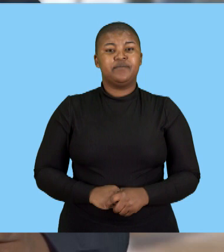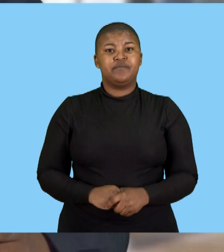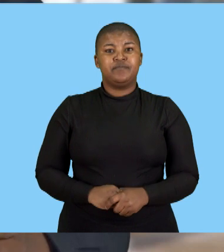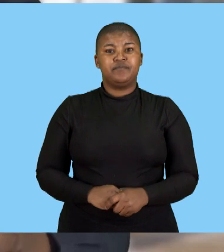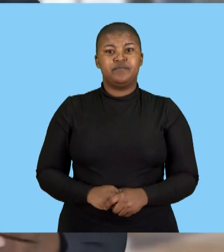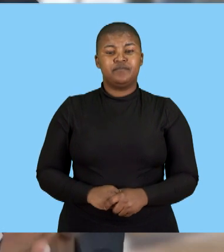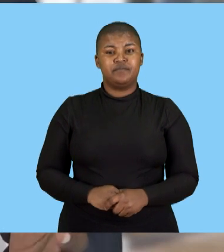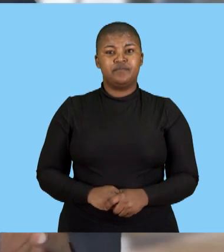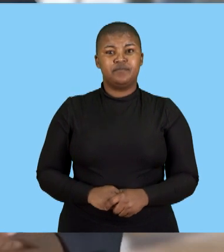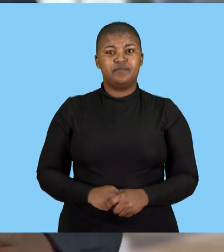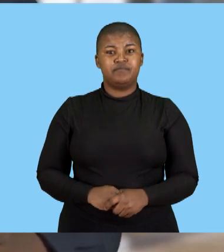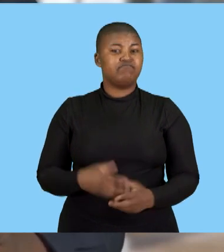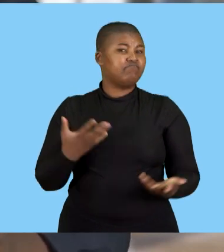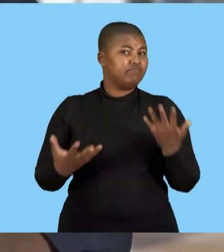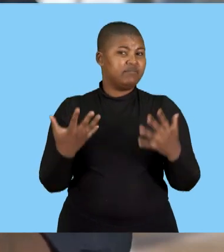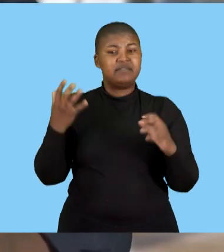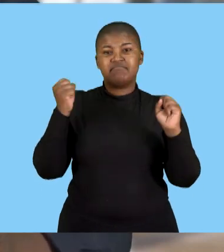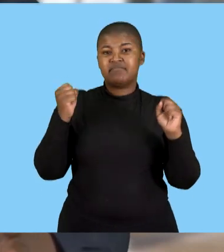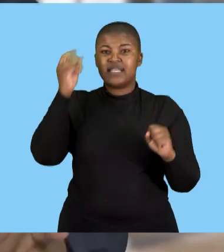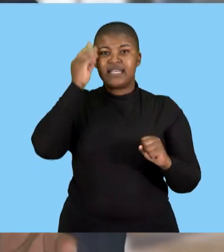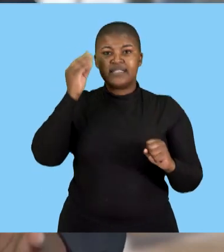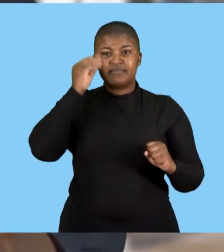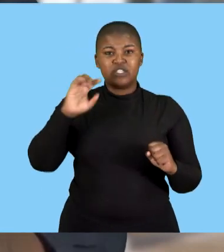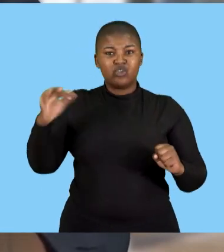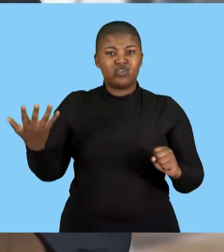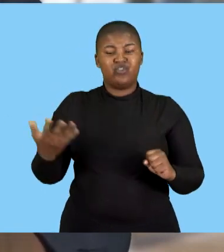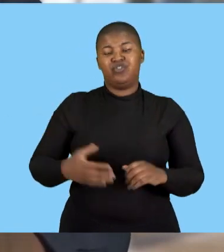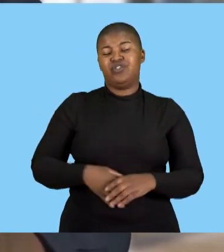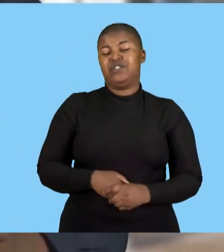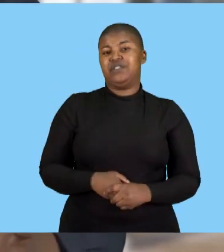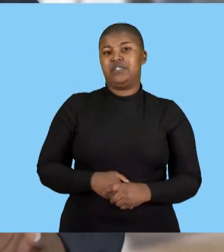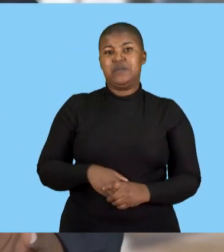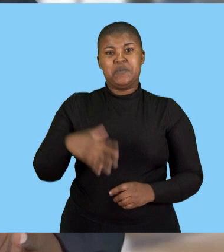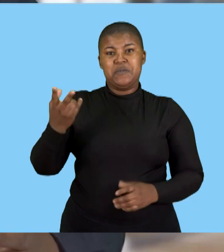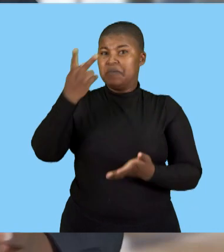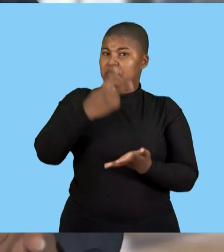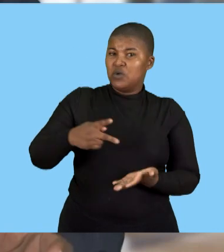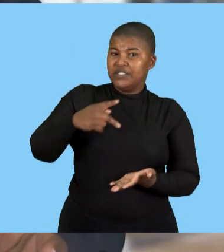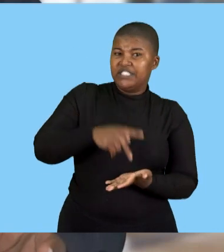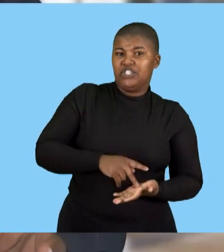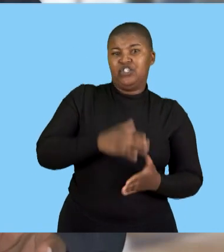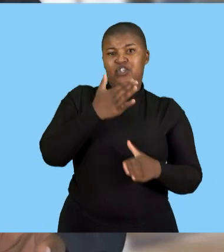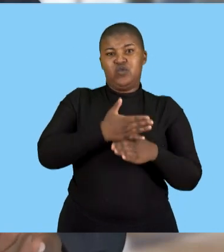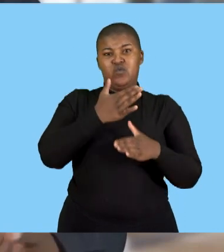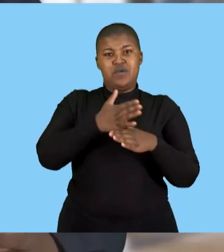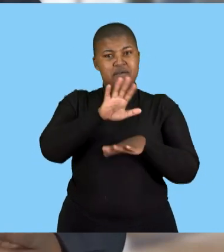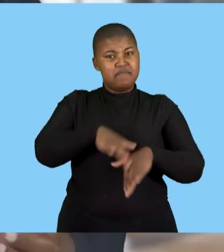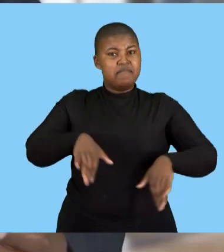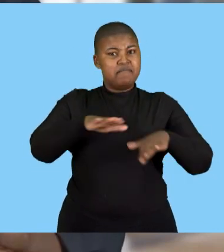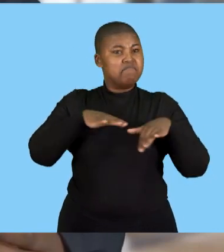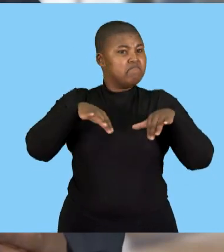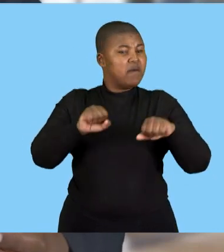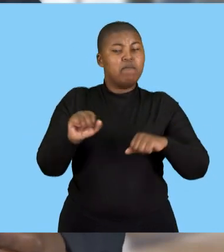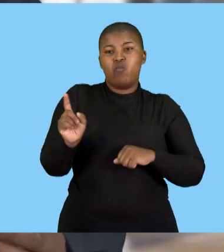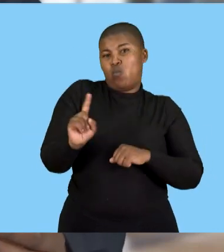do with sharing maybe their experiences and sharing maybe the position they are having or they are holding in their workplace, so